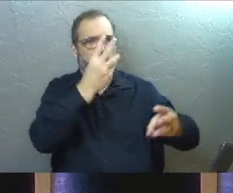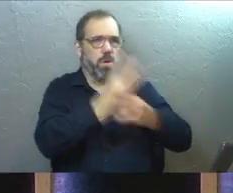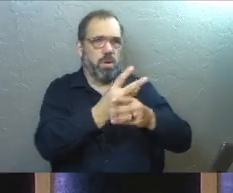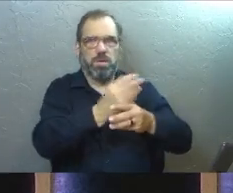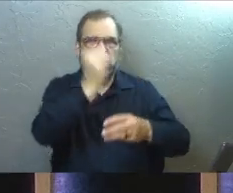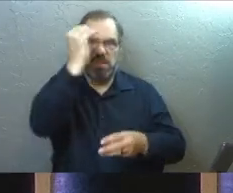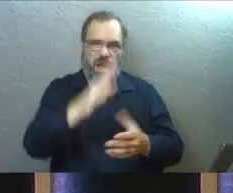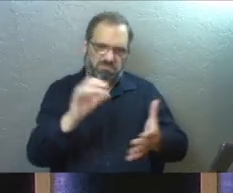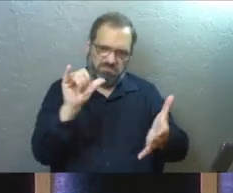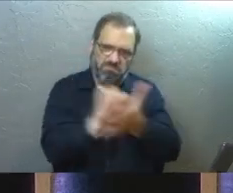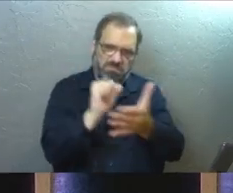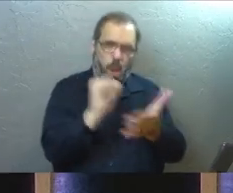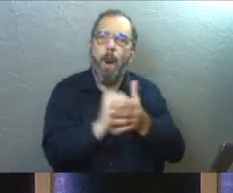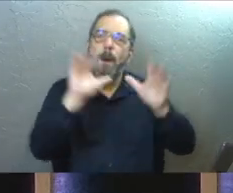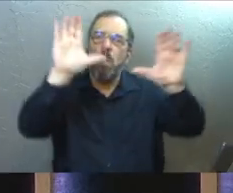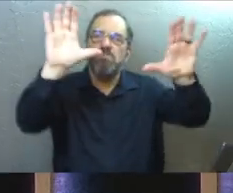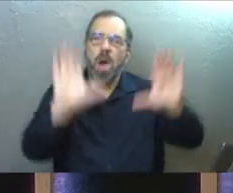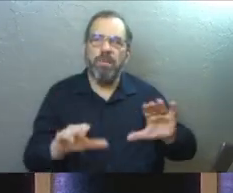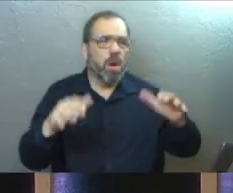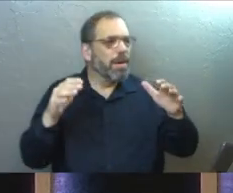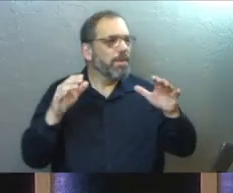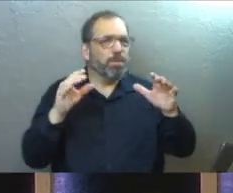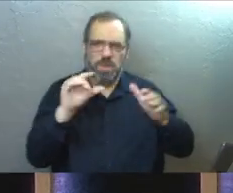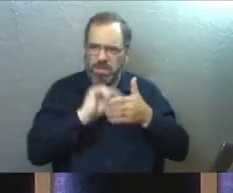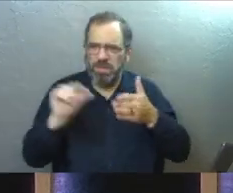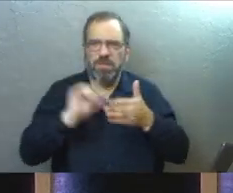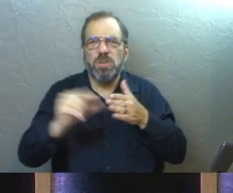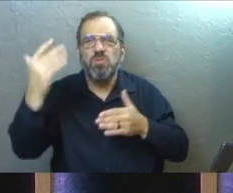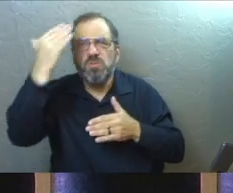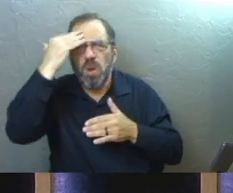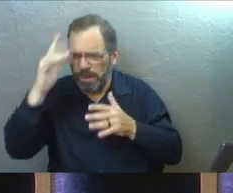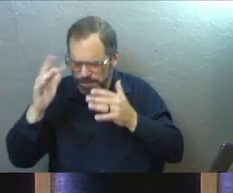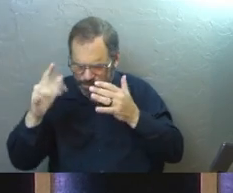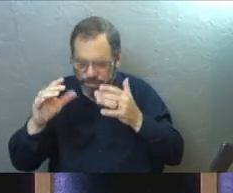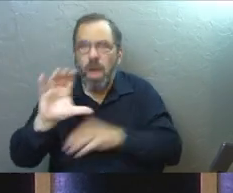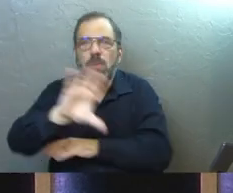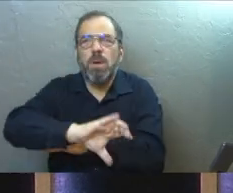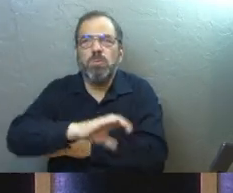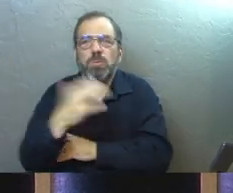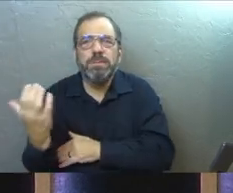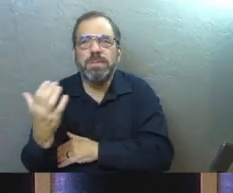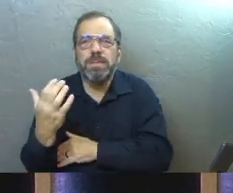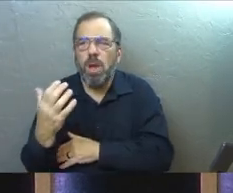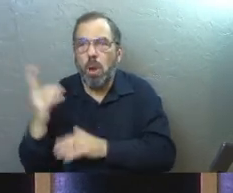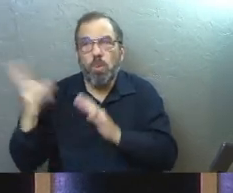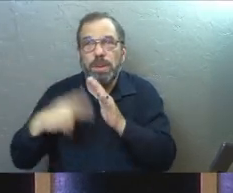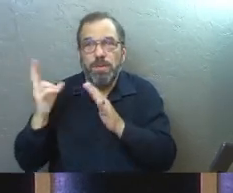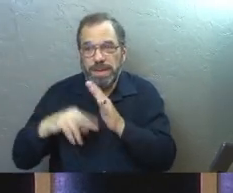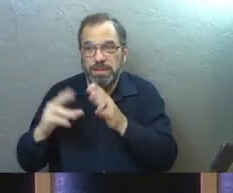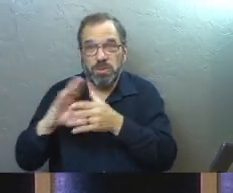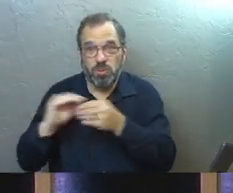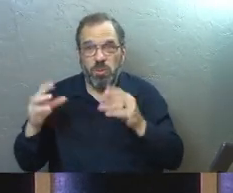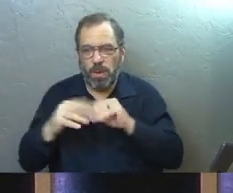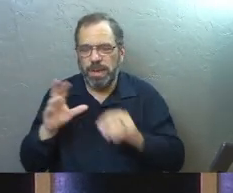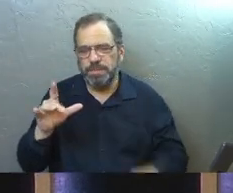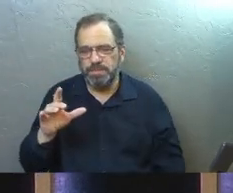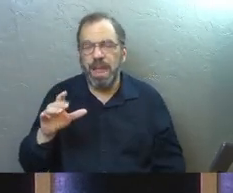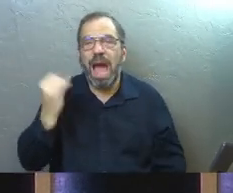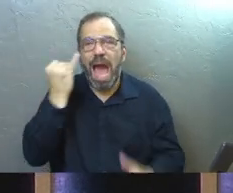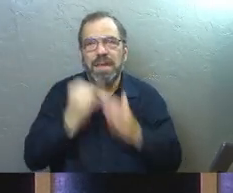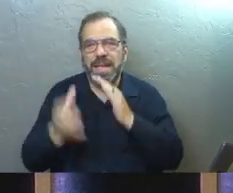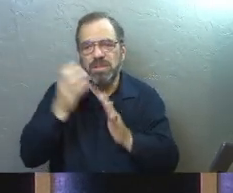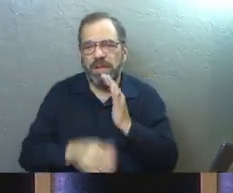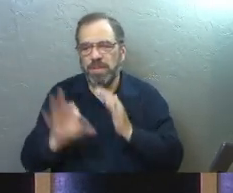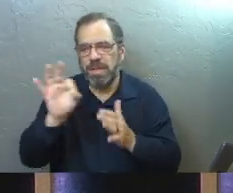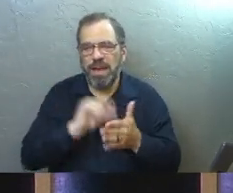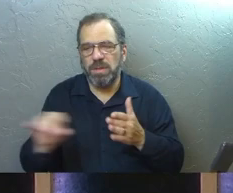it too marvelous for him to do? There's a verse, some of you guys know around Christmas time, we read this one. It's Isaiah